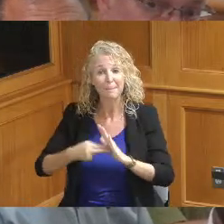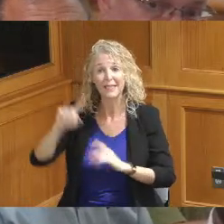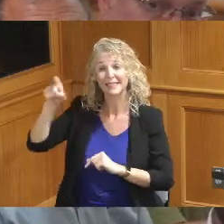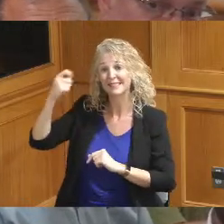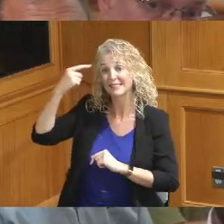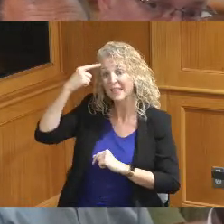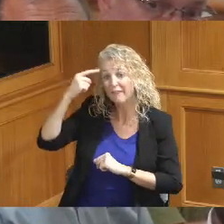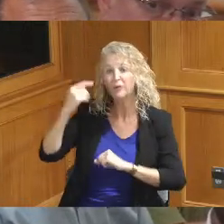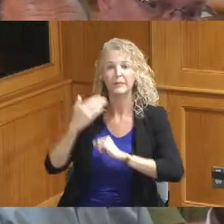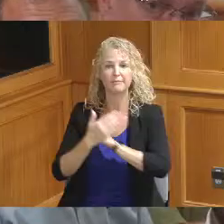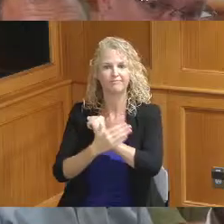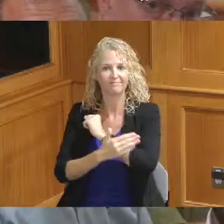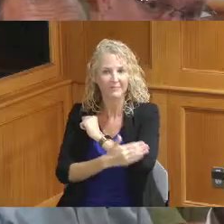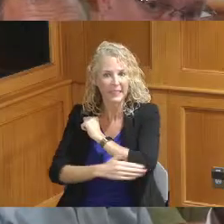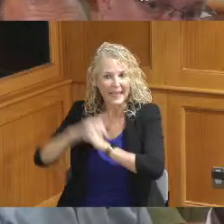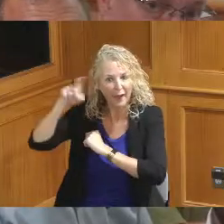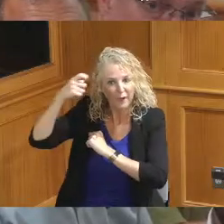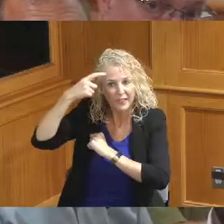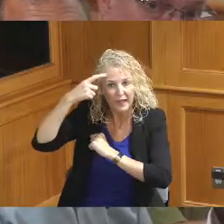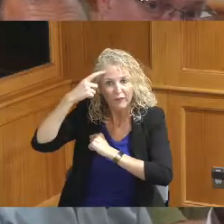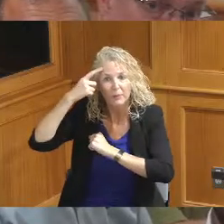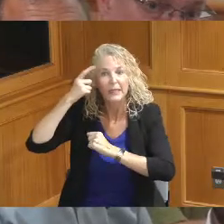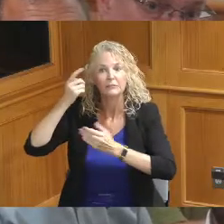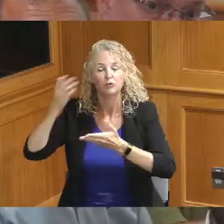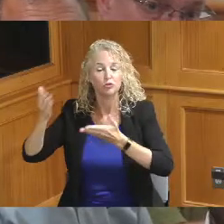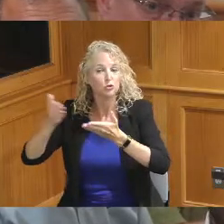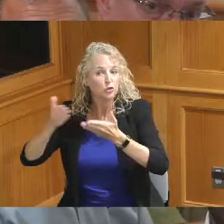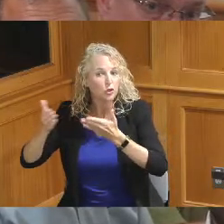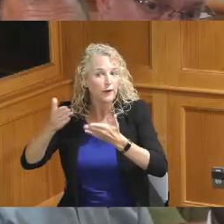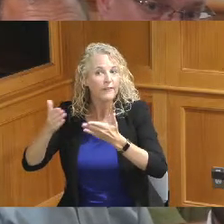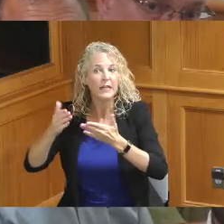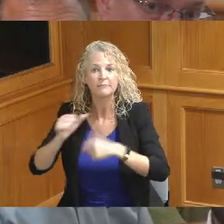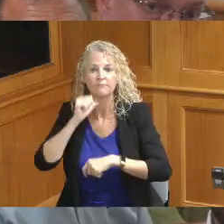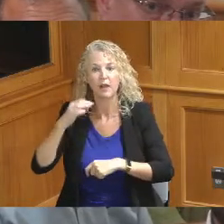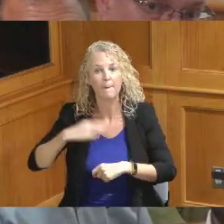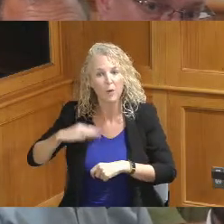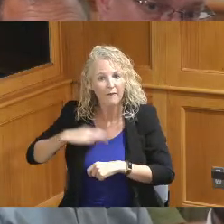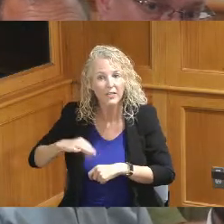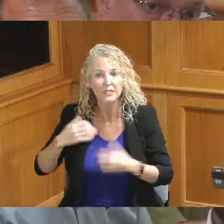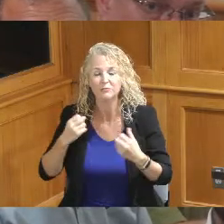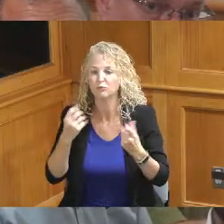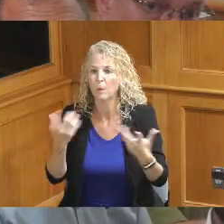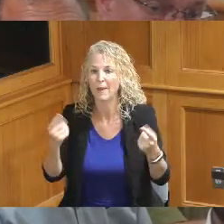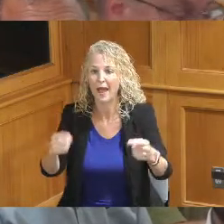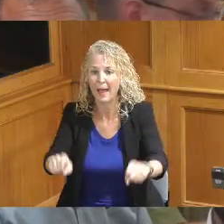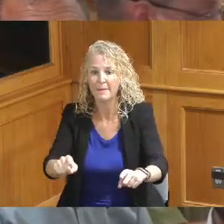county government, who really knows what county government does? There's so much that goes on that